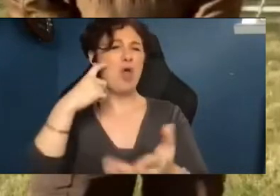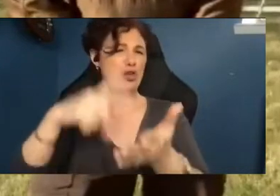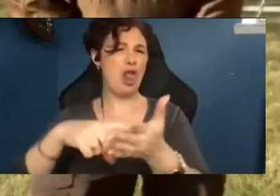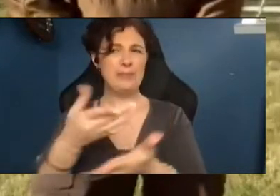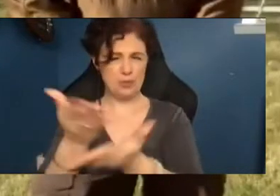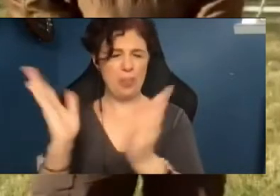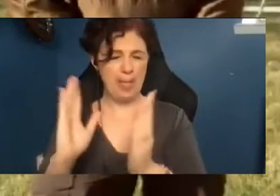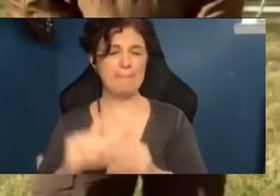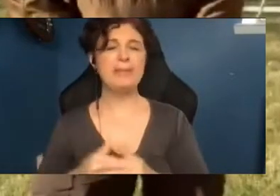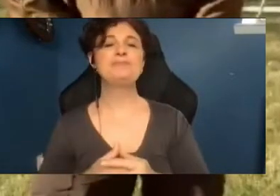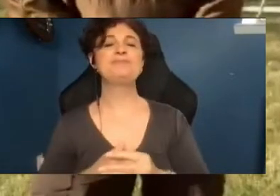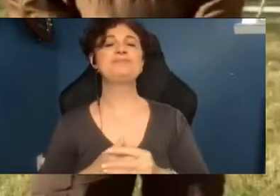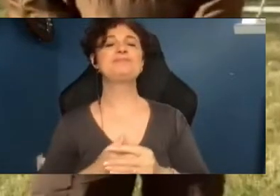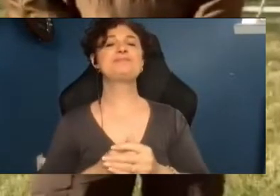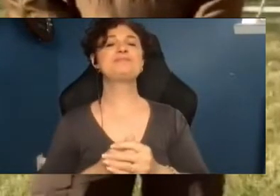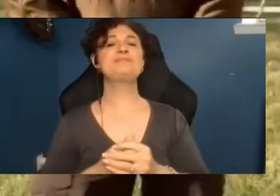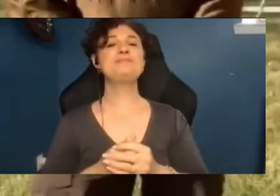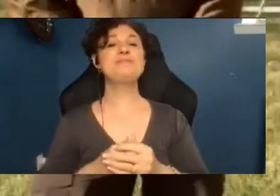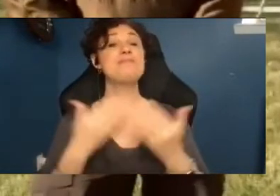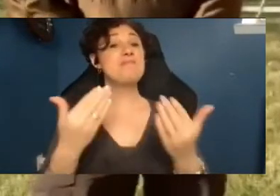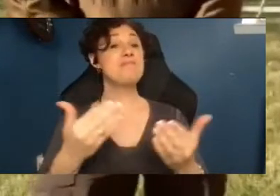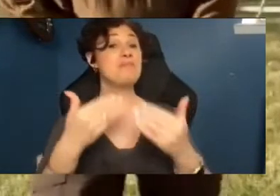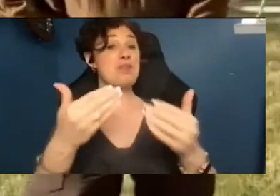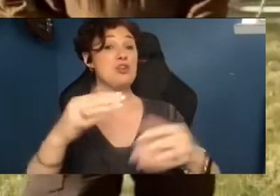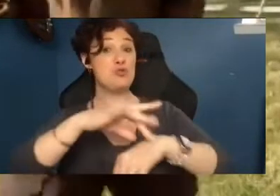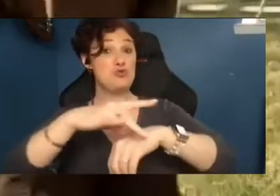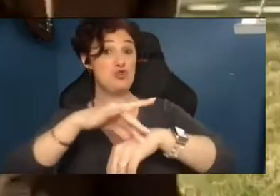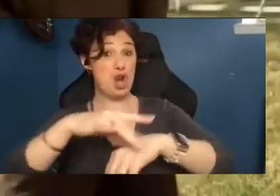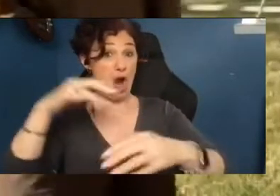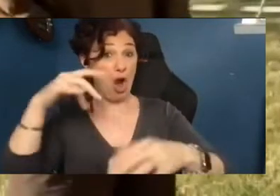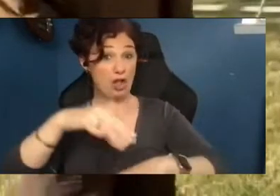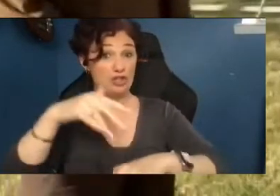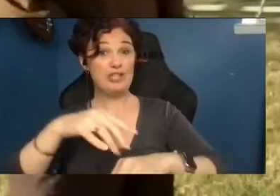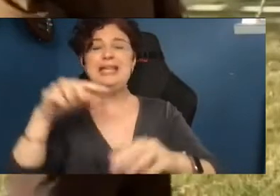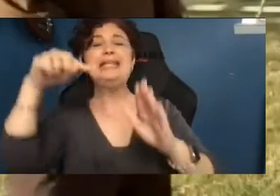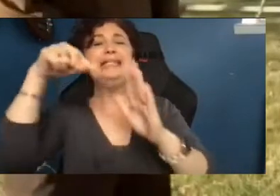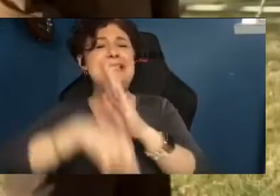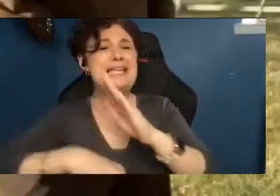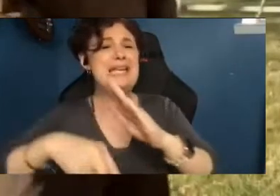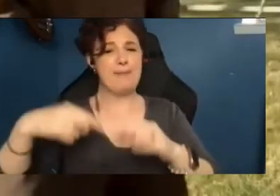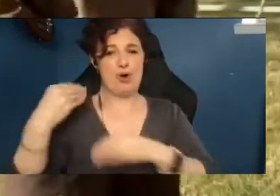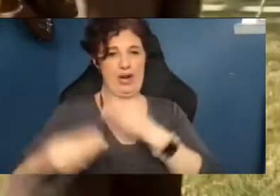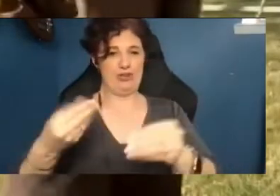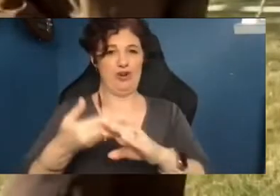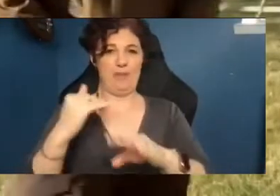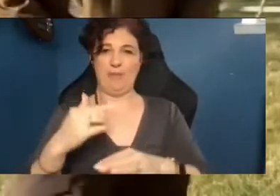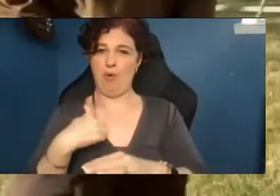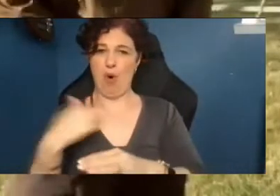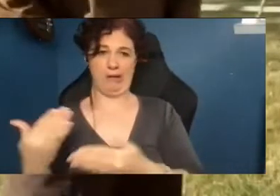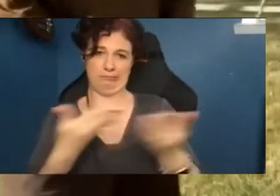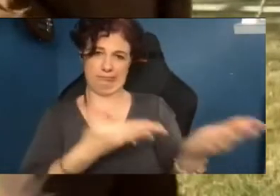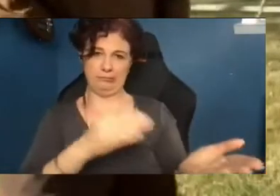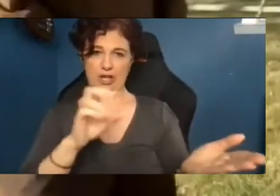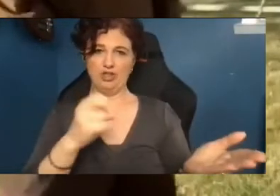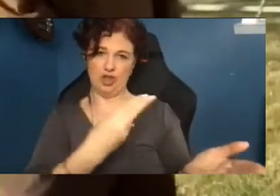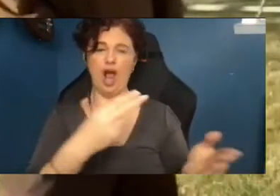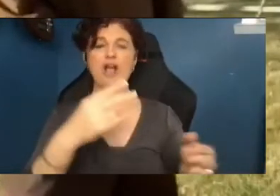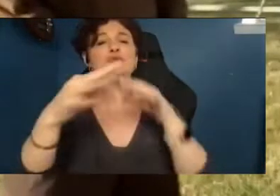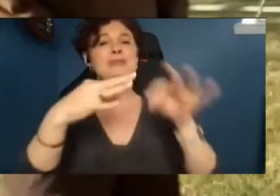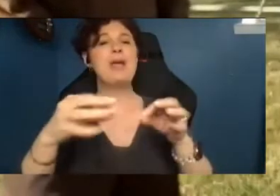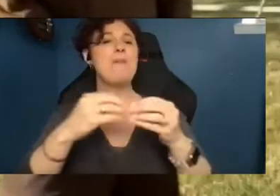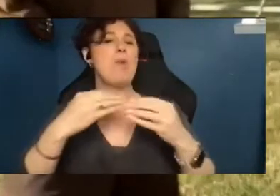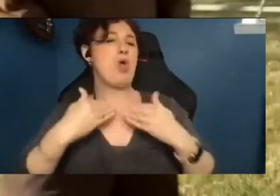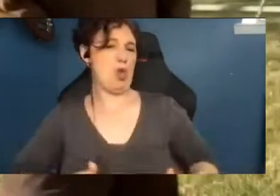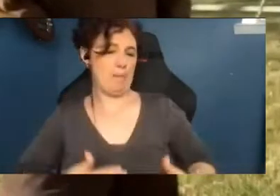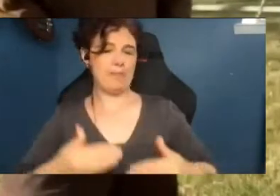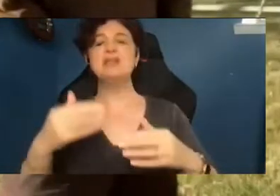them. So on to the geology. So a little bit deeper history before I hand it off to Ranger Josh. To talk about more of the human